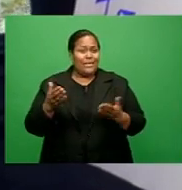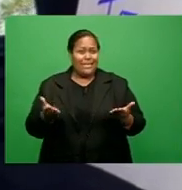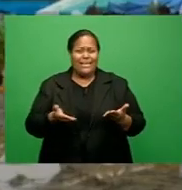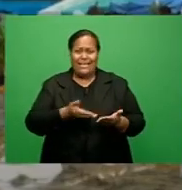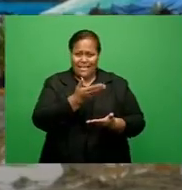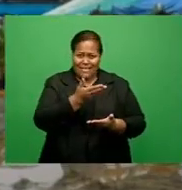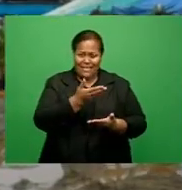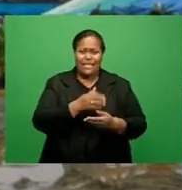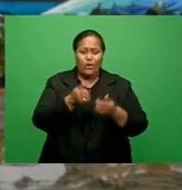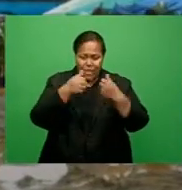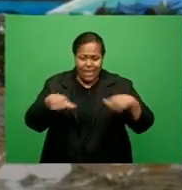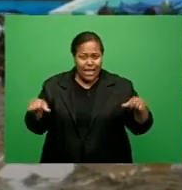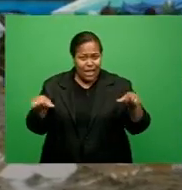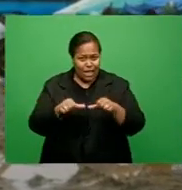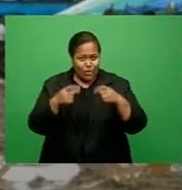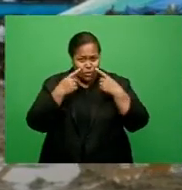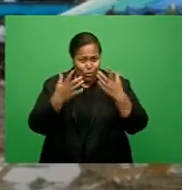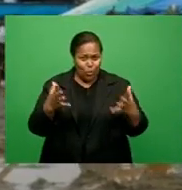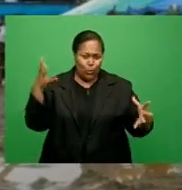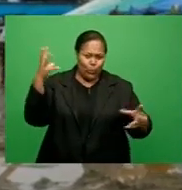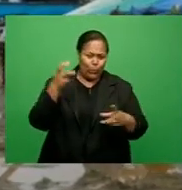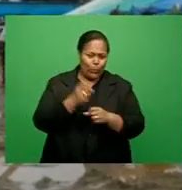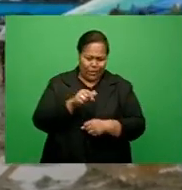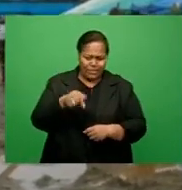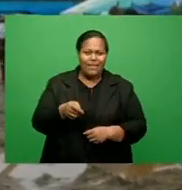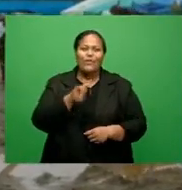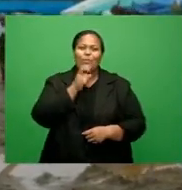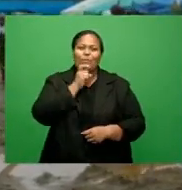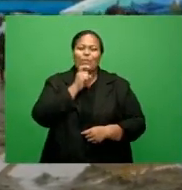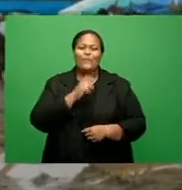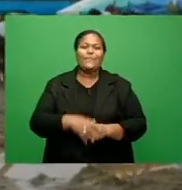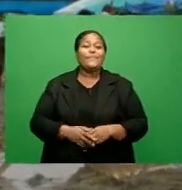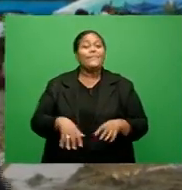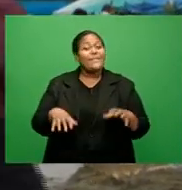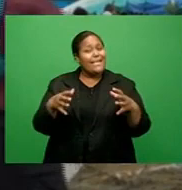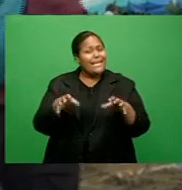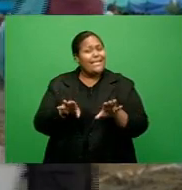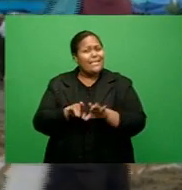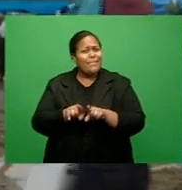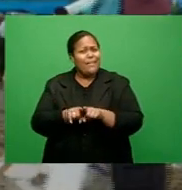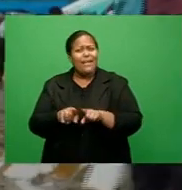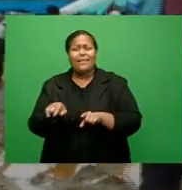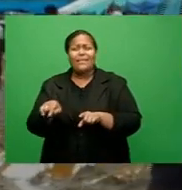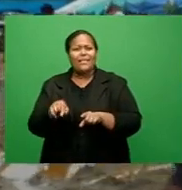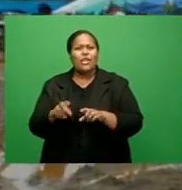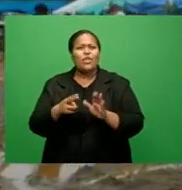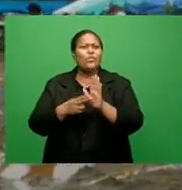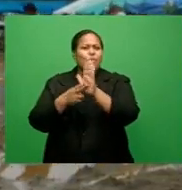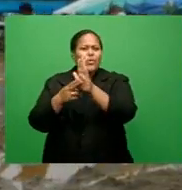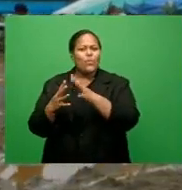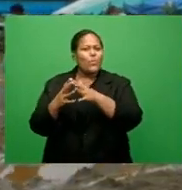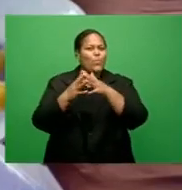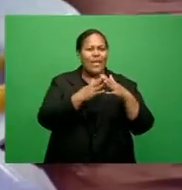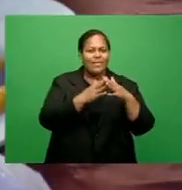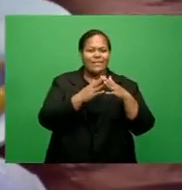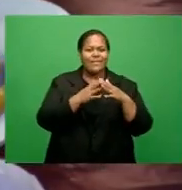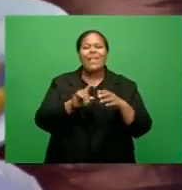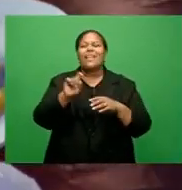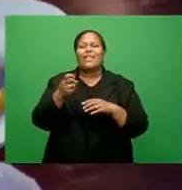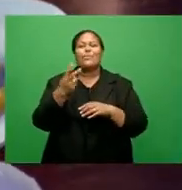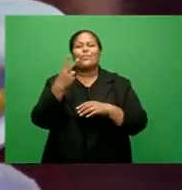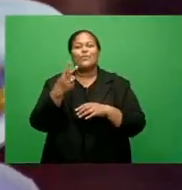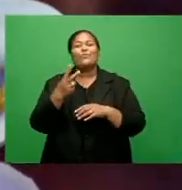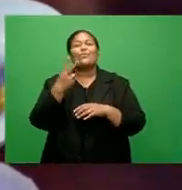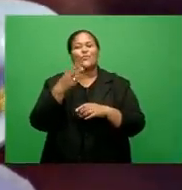Division Agriculture Show concluded this afternoon, and similar show will roll out in the Northern and Western Division over the next 2